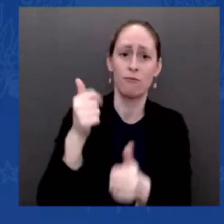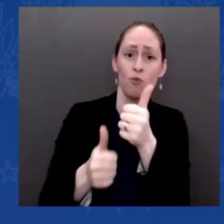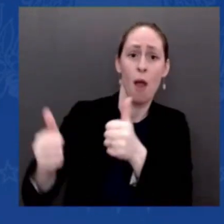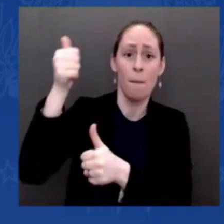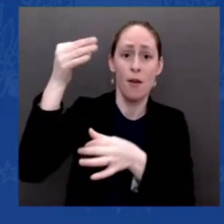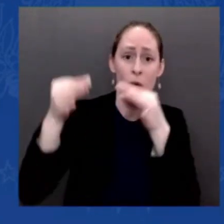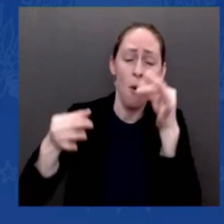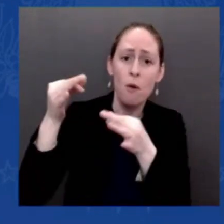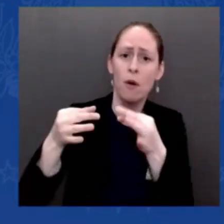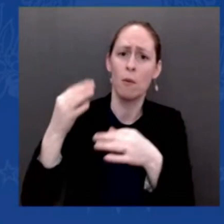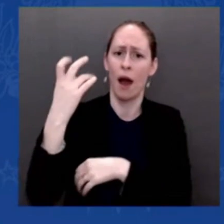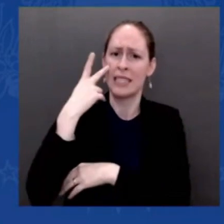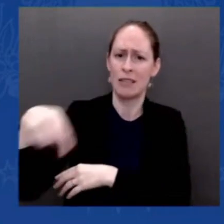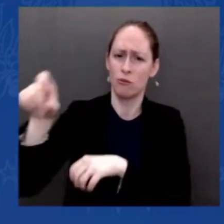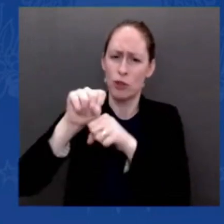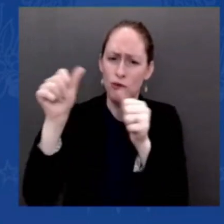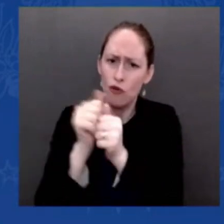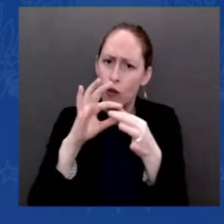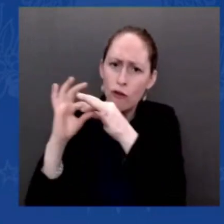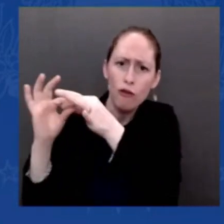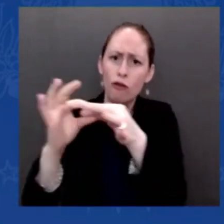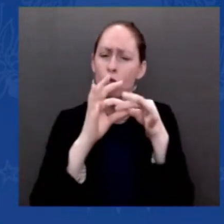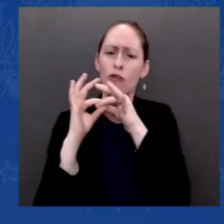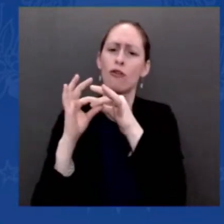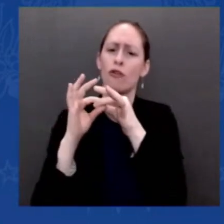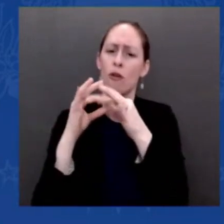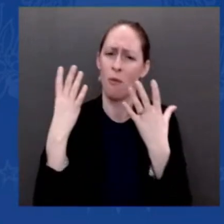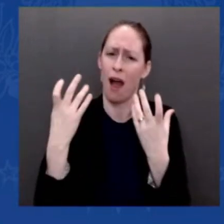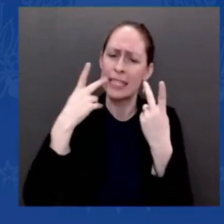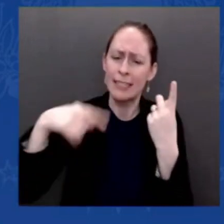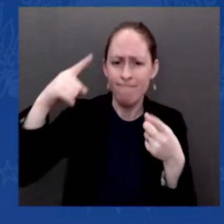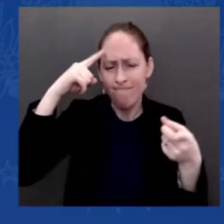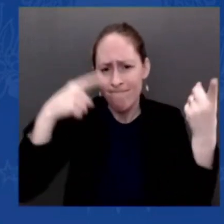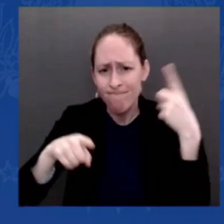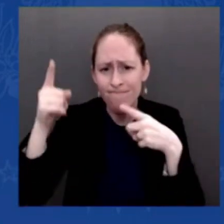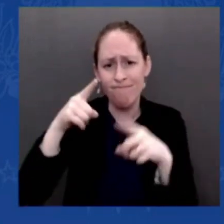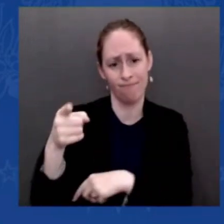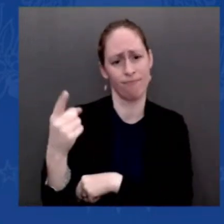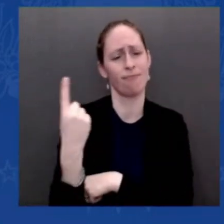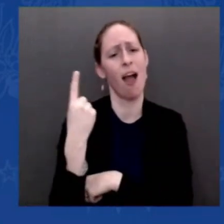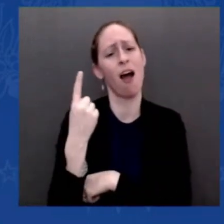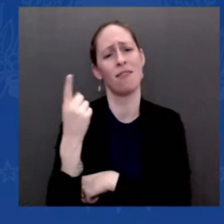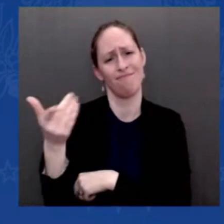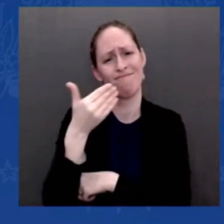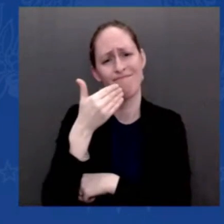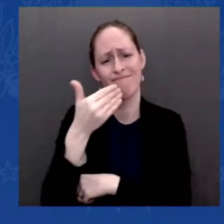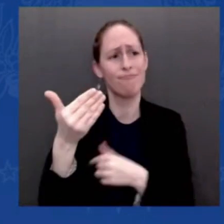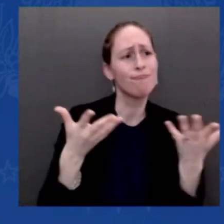in a time of great division in this country. Justice Breyer has been everything his country could have asked of him.